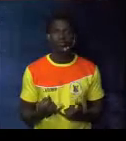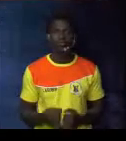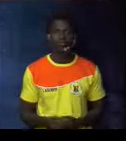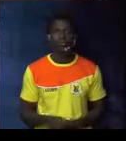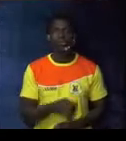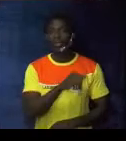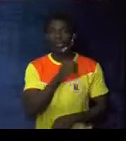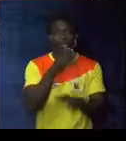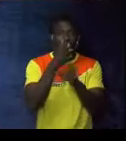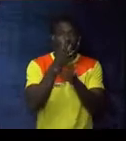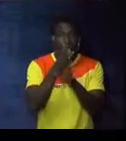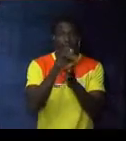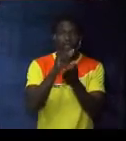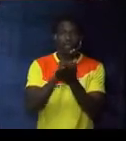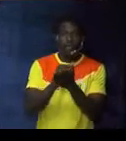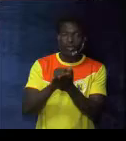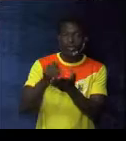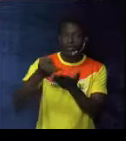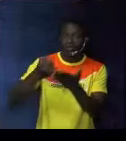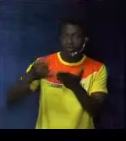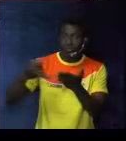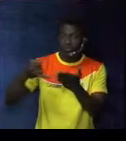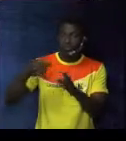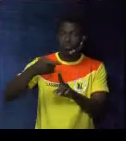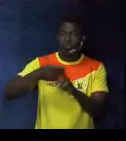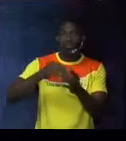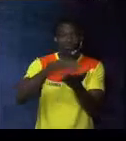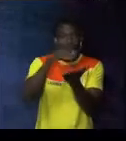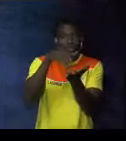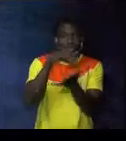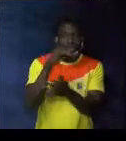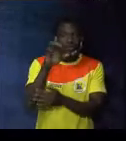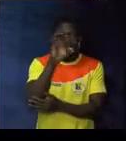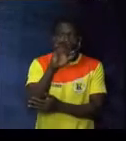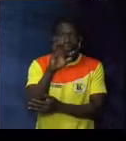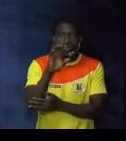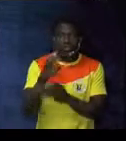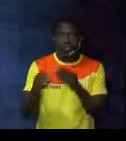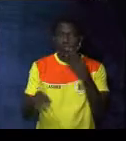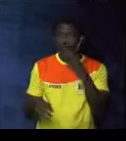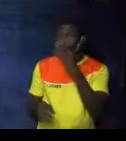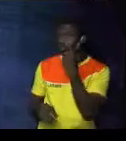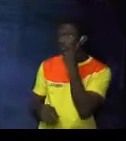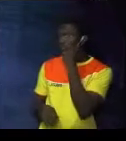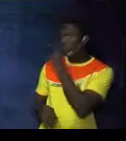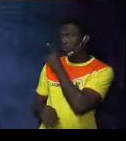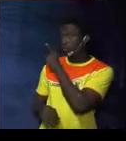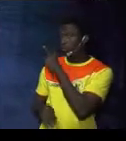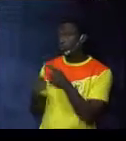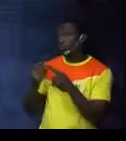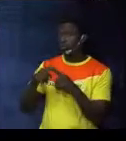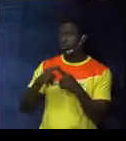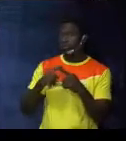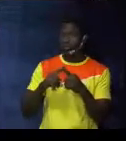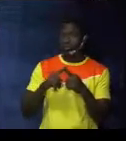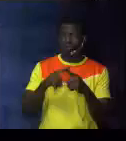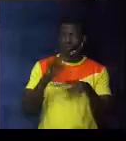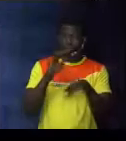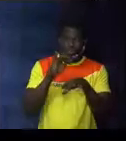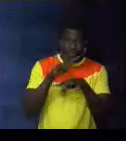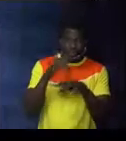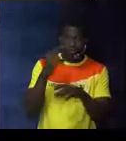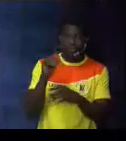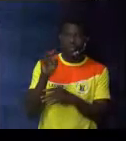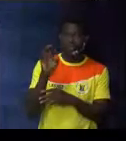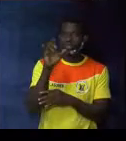Now, a line that I draw from the center of the circle, this blue point, to